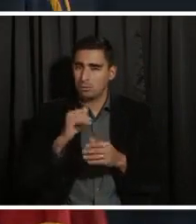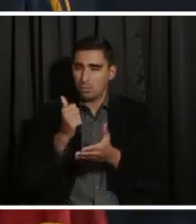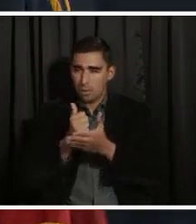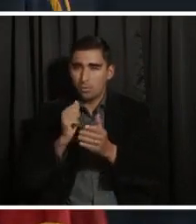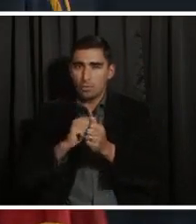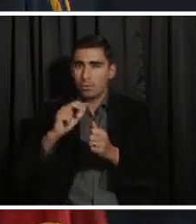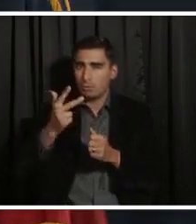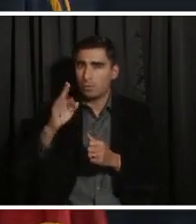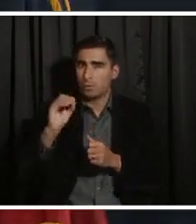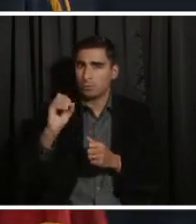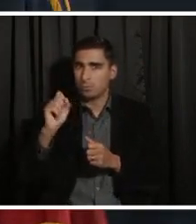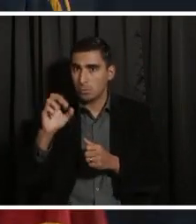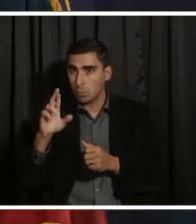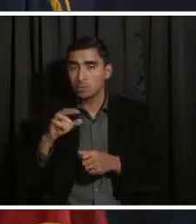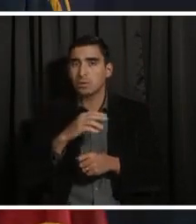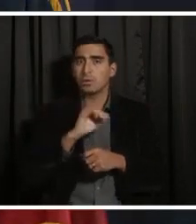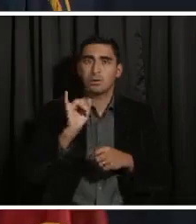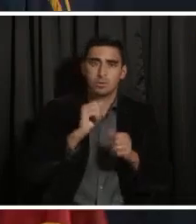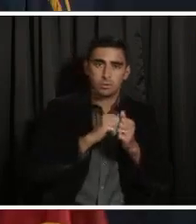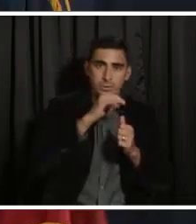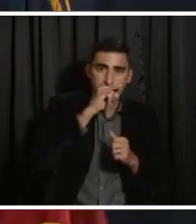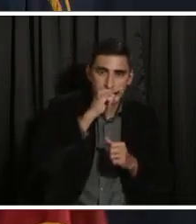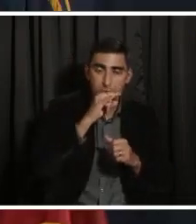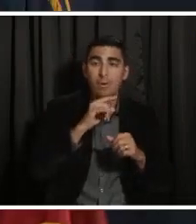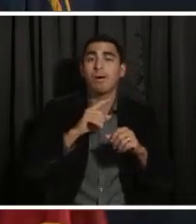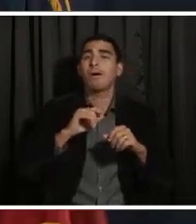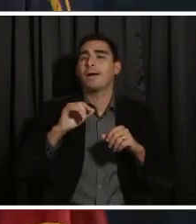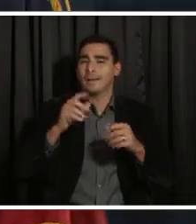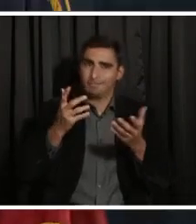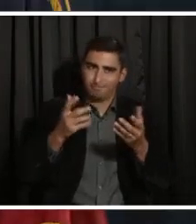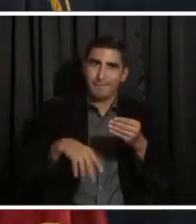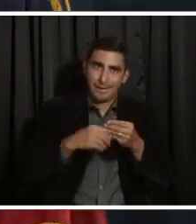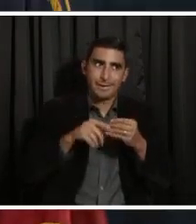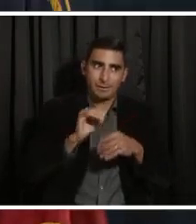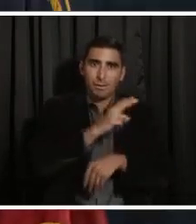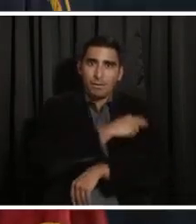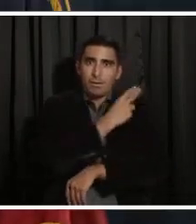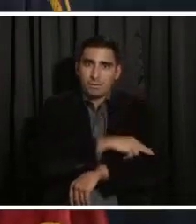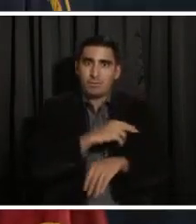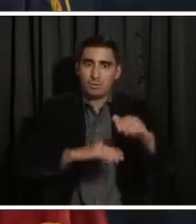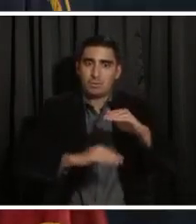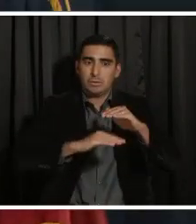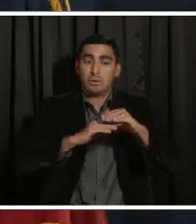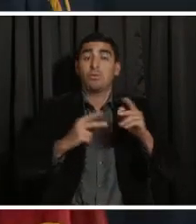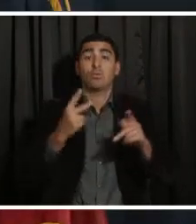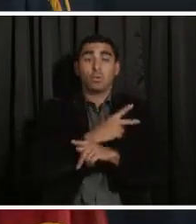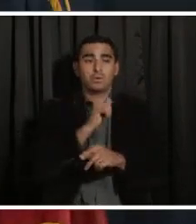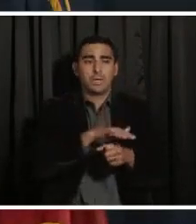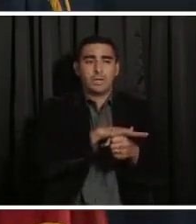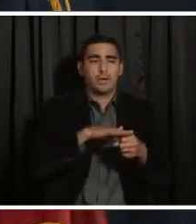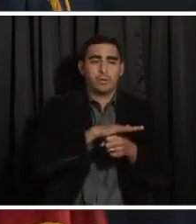also helping with our hospital capacity crisis that we have, especially in El Paso County.